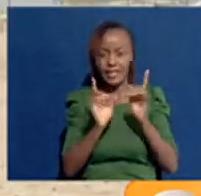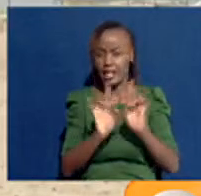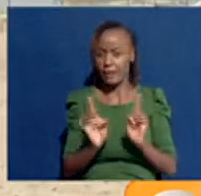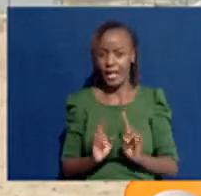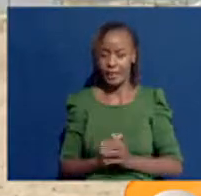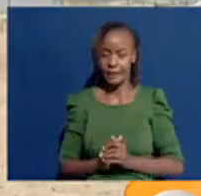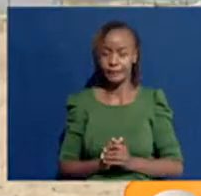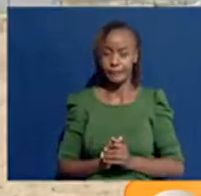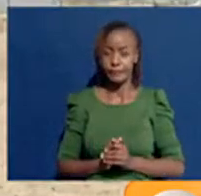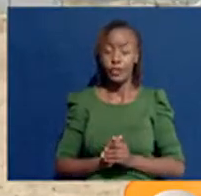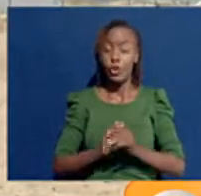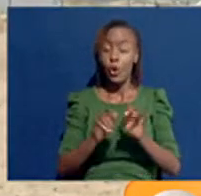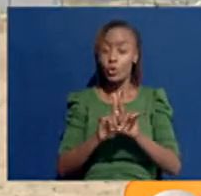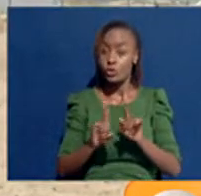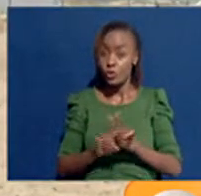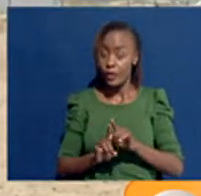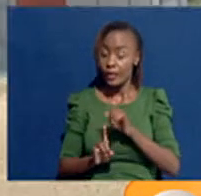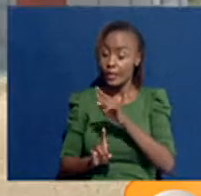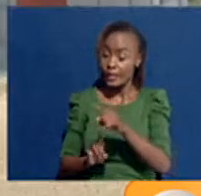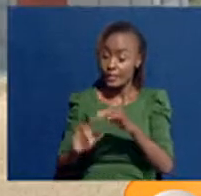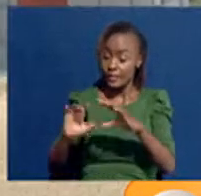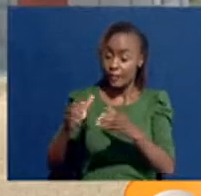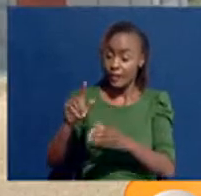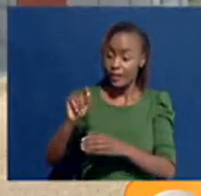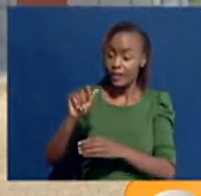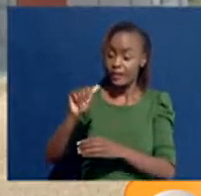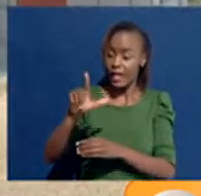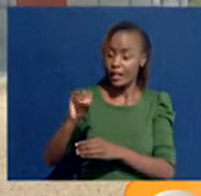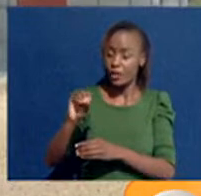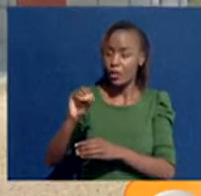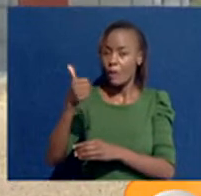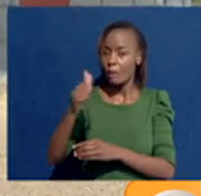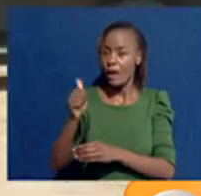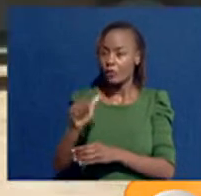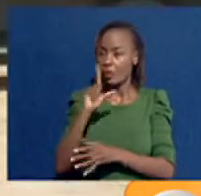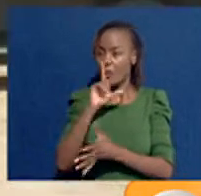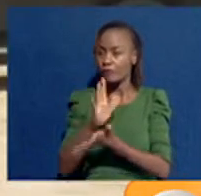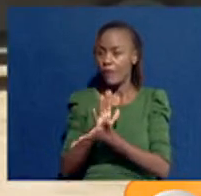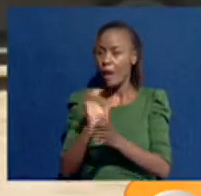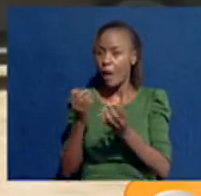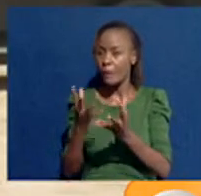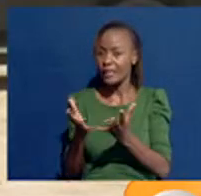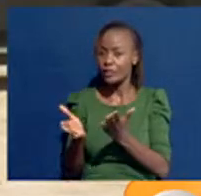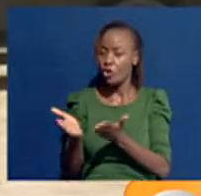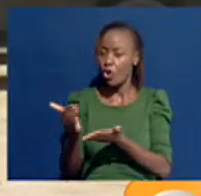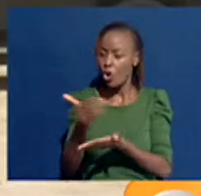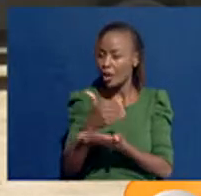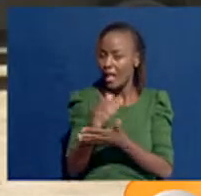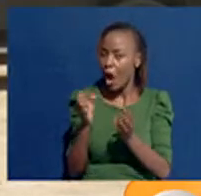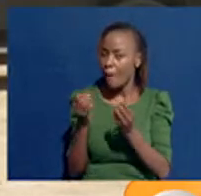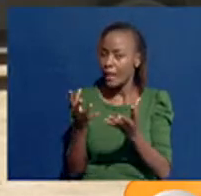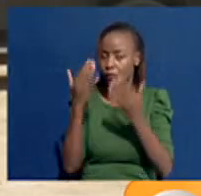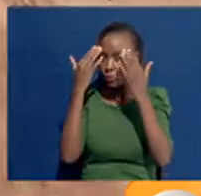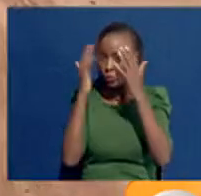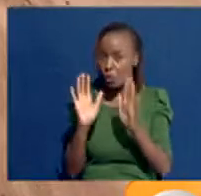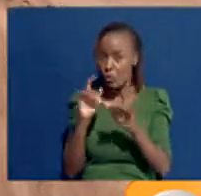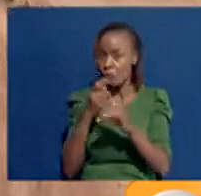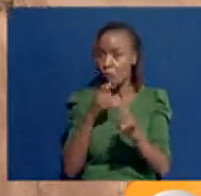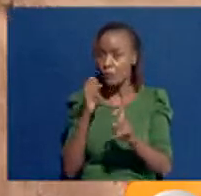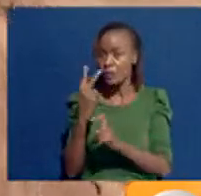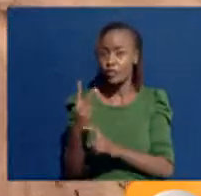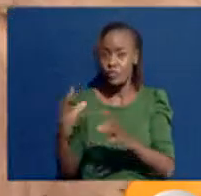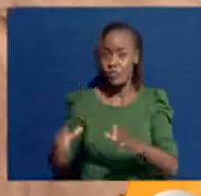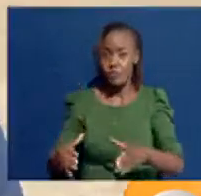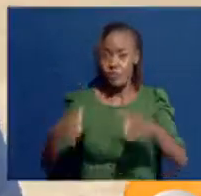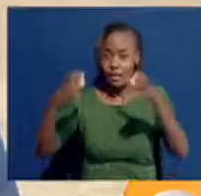In addition, Tullow Oil cannot ascertain how much was collected from the sale of the two batches of